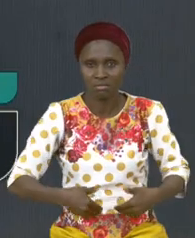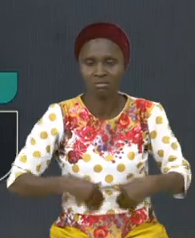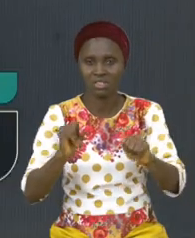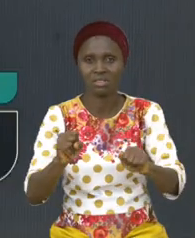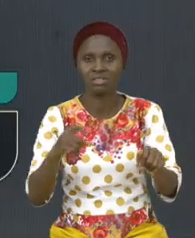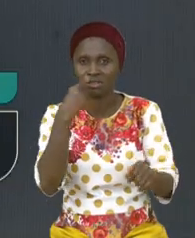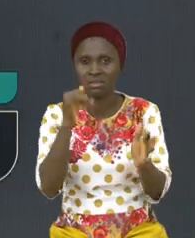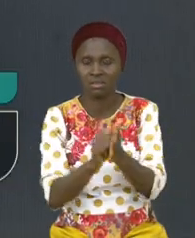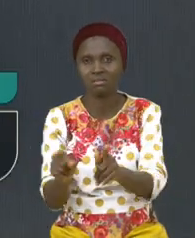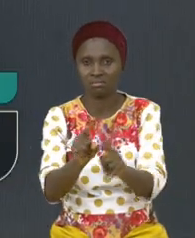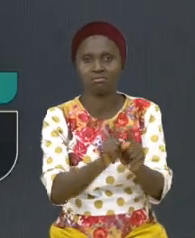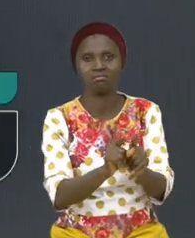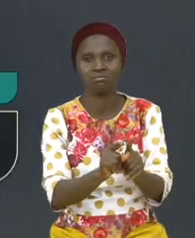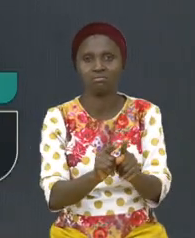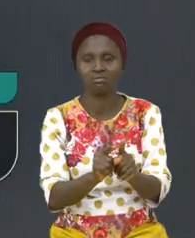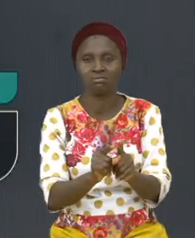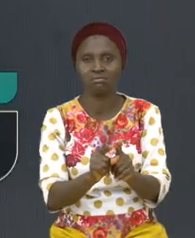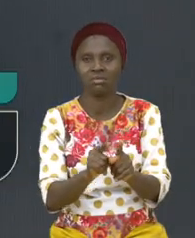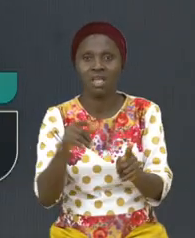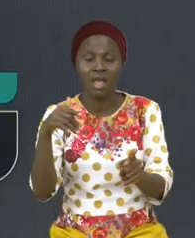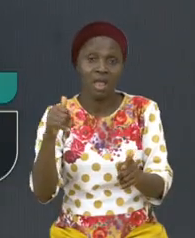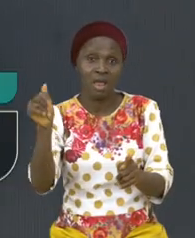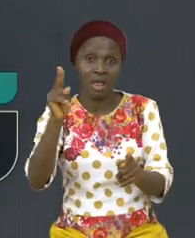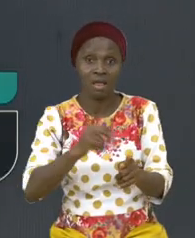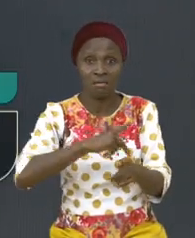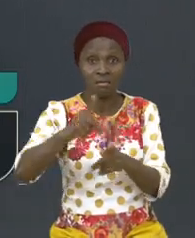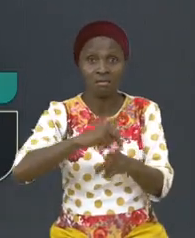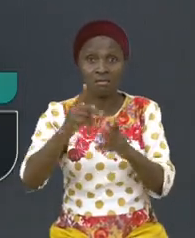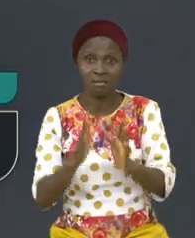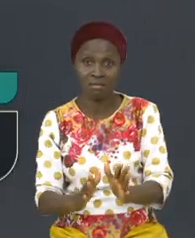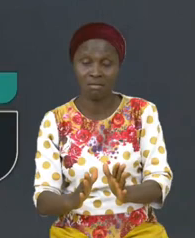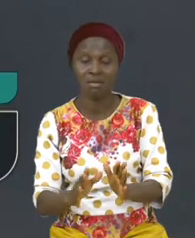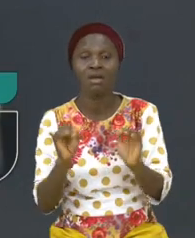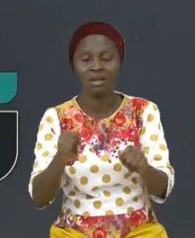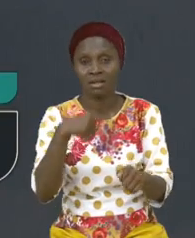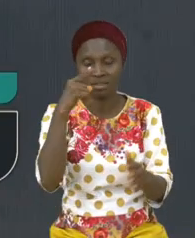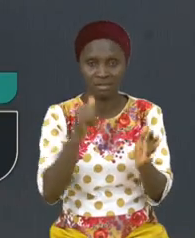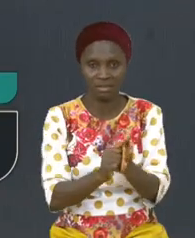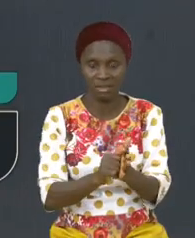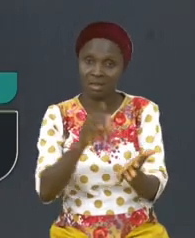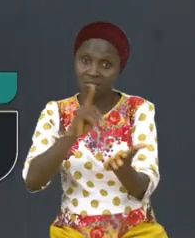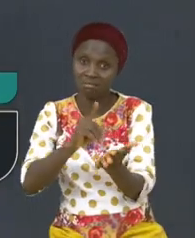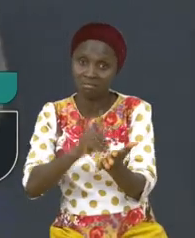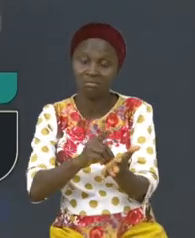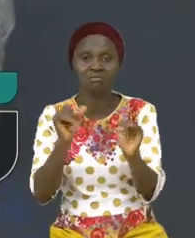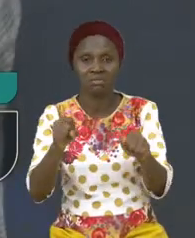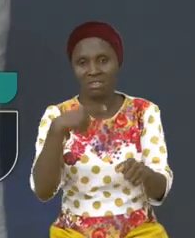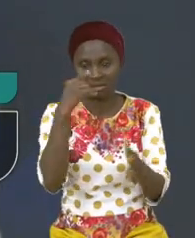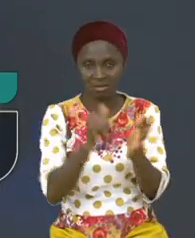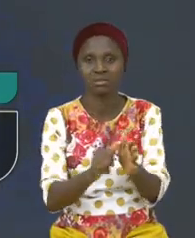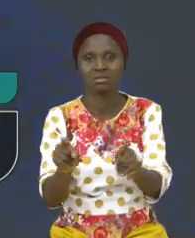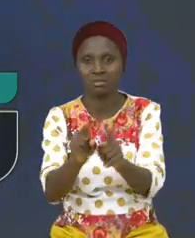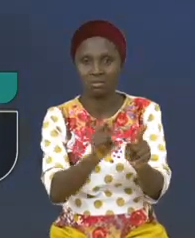that. An engineer can say that. A doctor can say that.